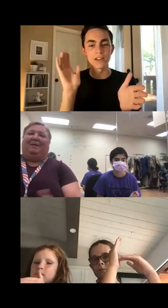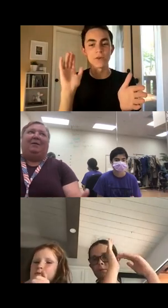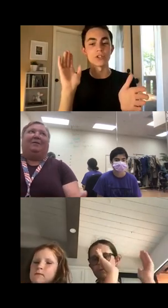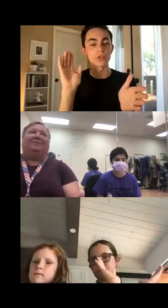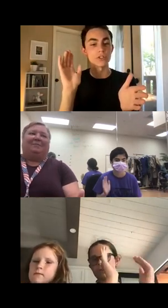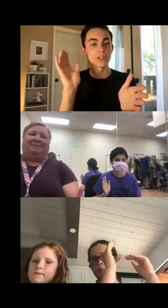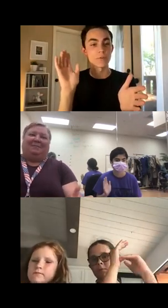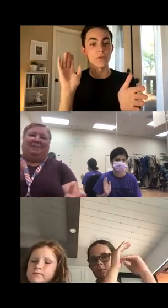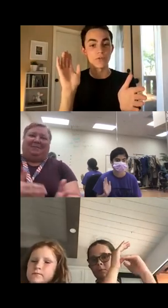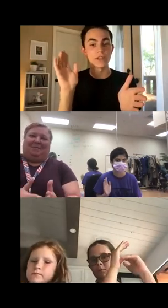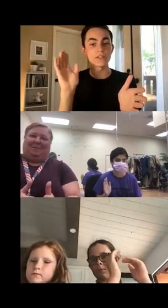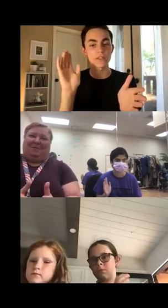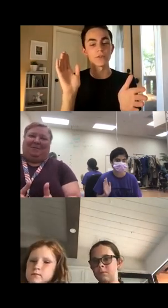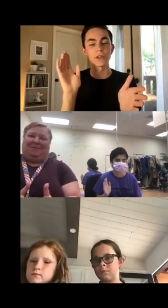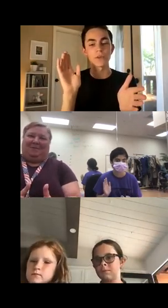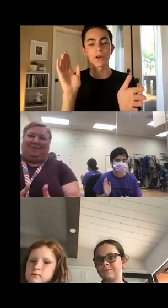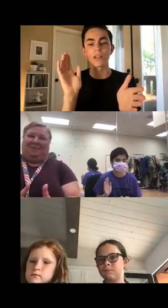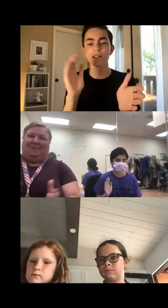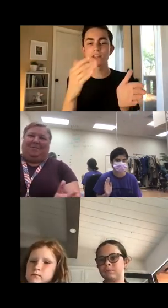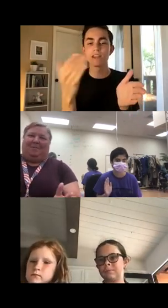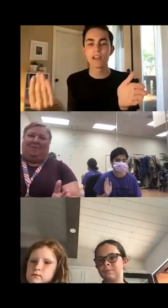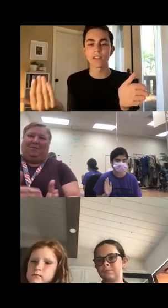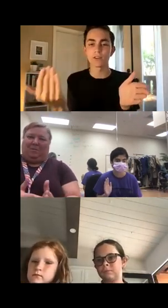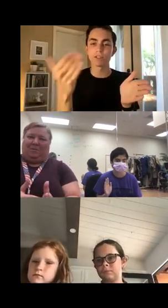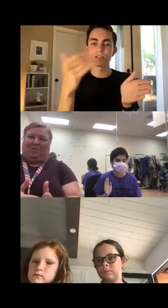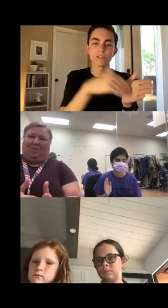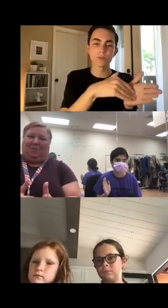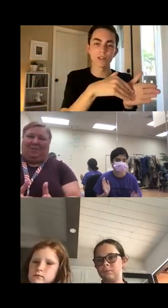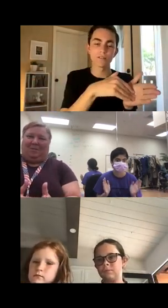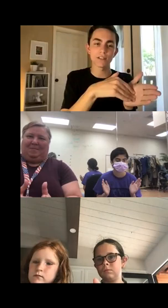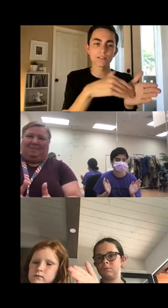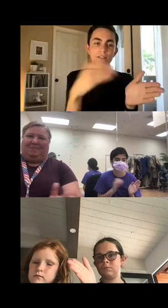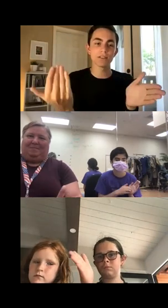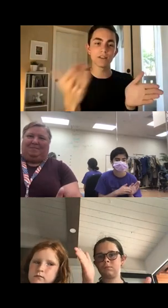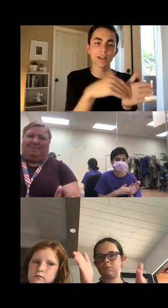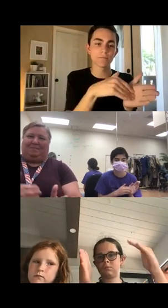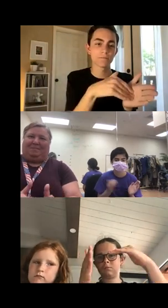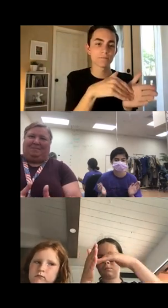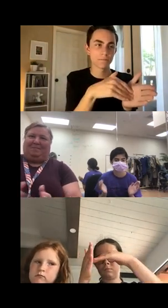hand, which usually does the movement. For me, it's my right hand, and that goes into my left hand.